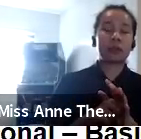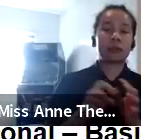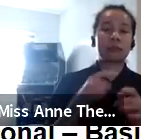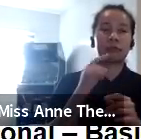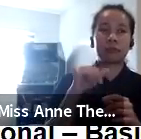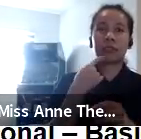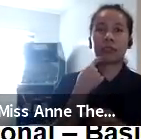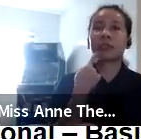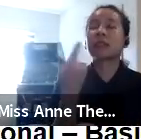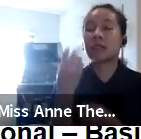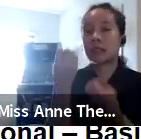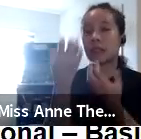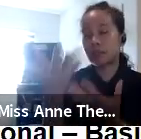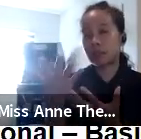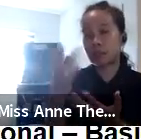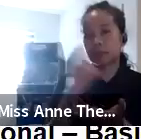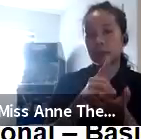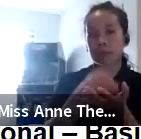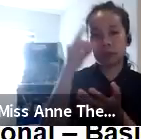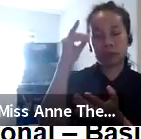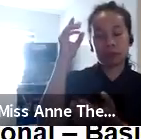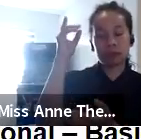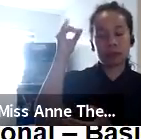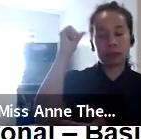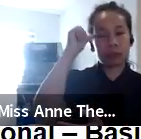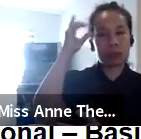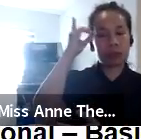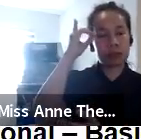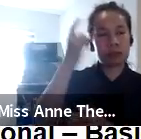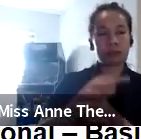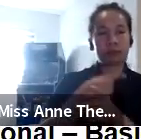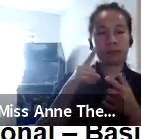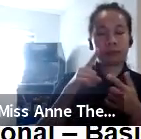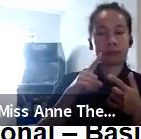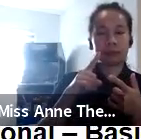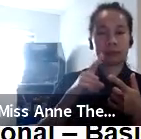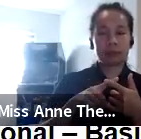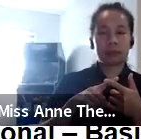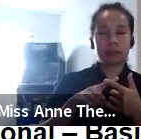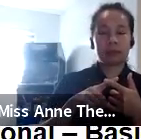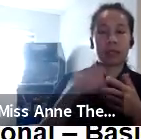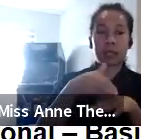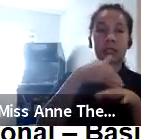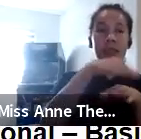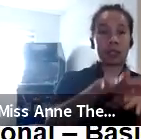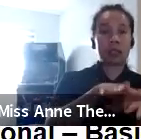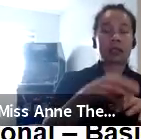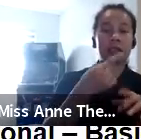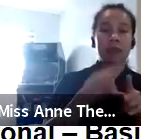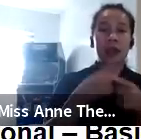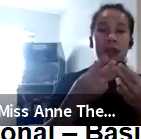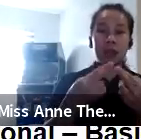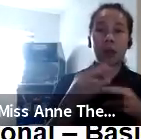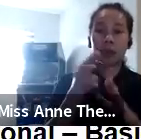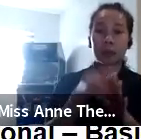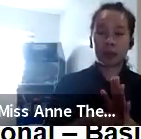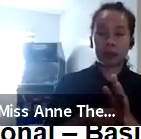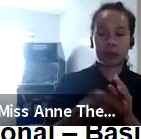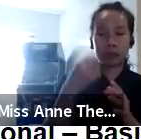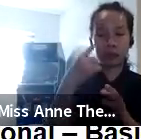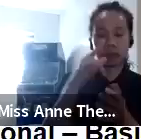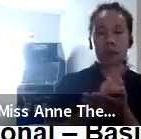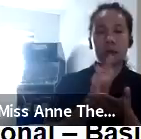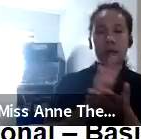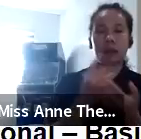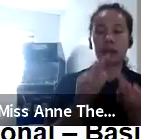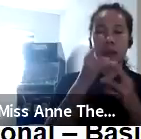Alan. And after 3 follow-ups with Dr. Alan, he sent, and I'm so happy that you've gone a